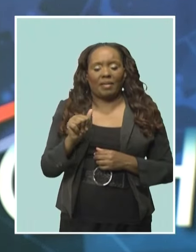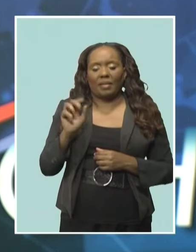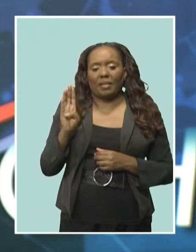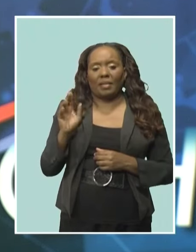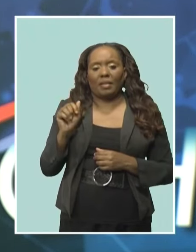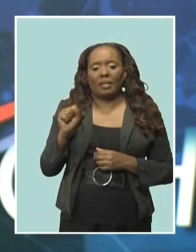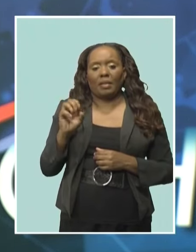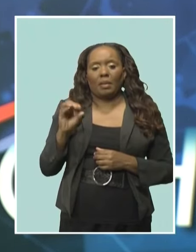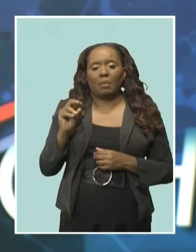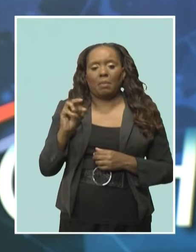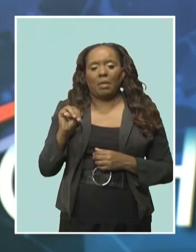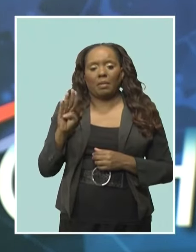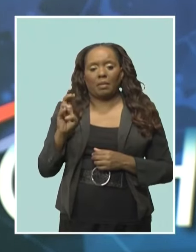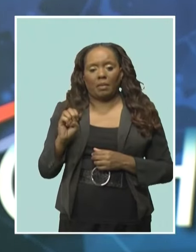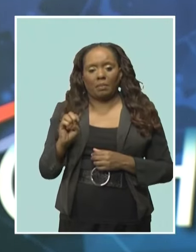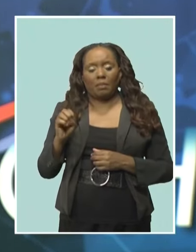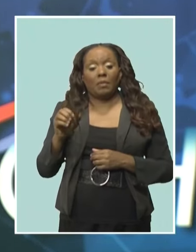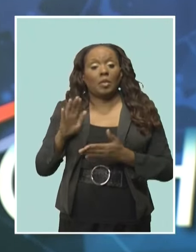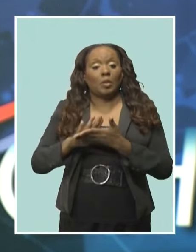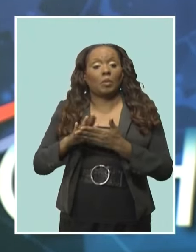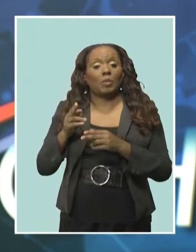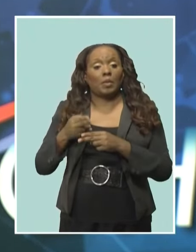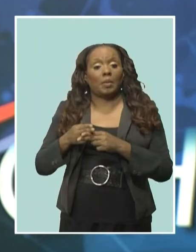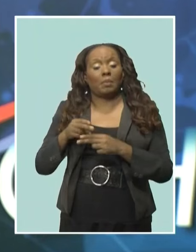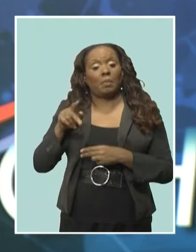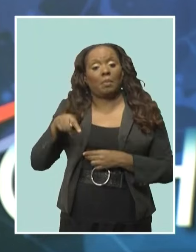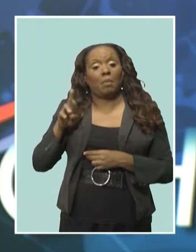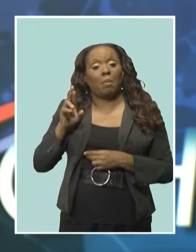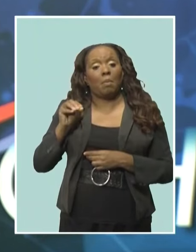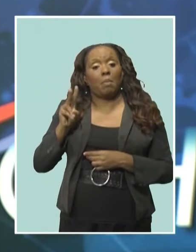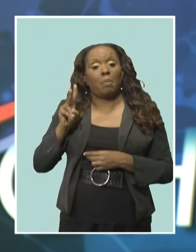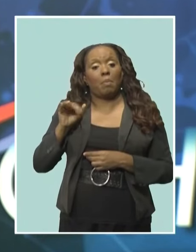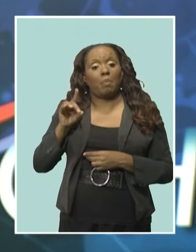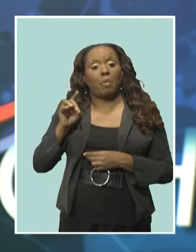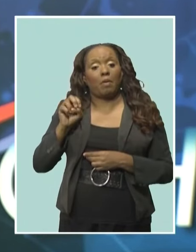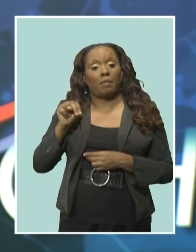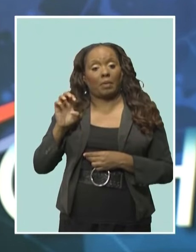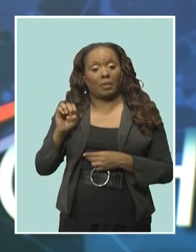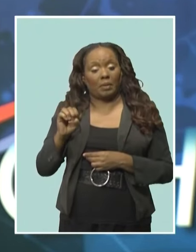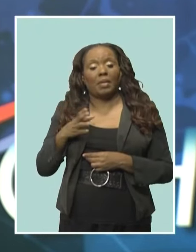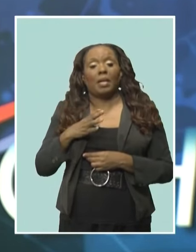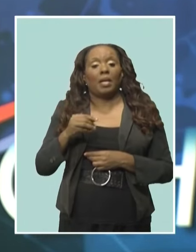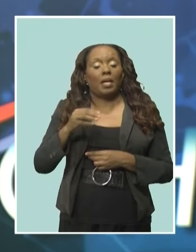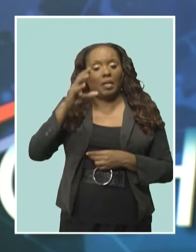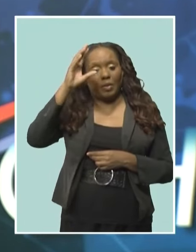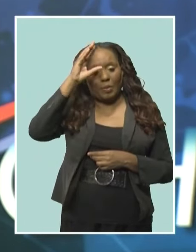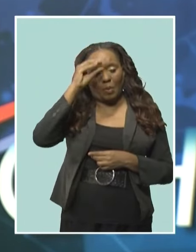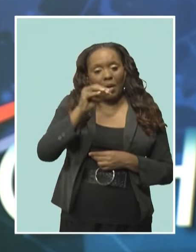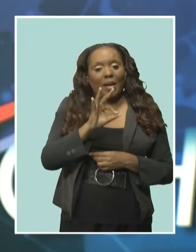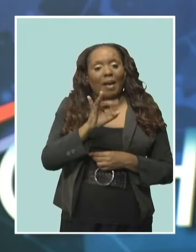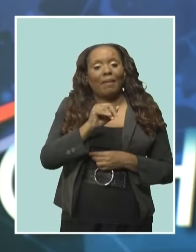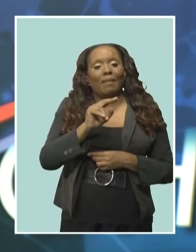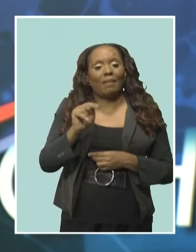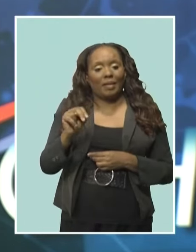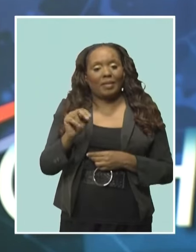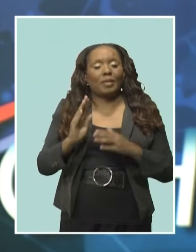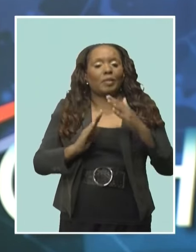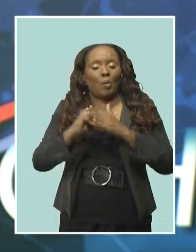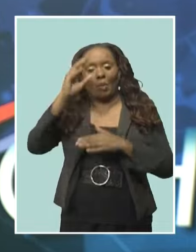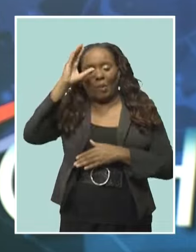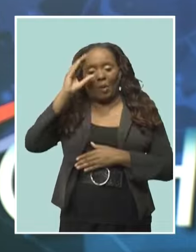and Finn Graham of St. Winifred's School are the 2 top performers in this year's 11 Plus exam. Crystal Hoyt has